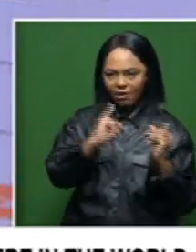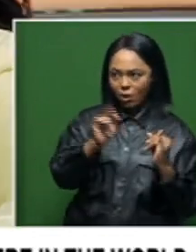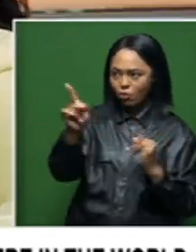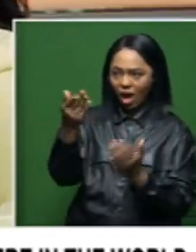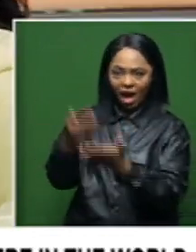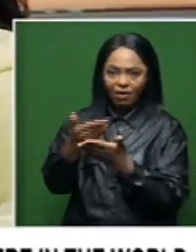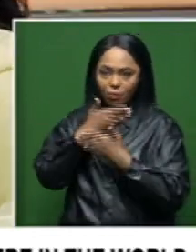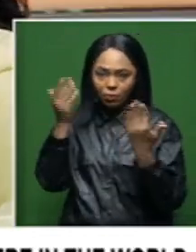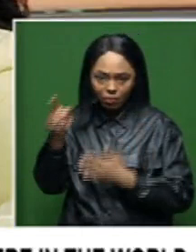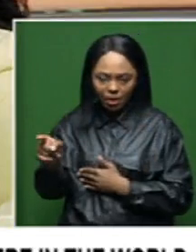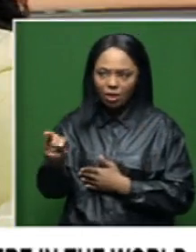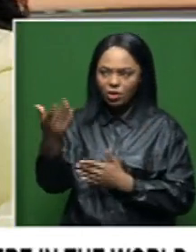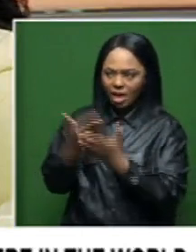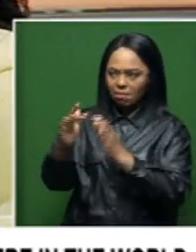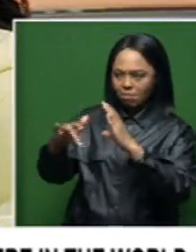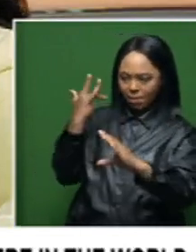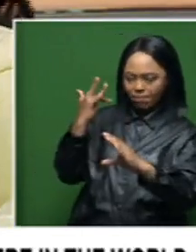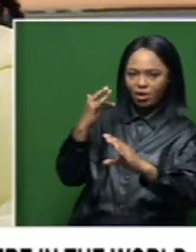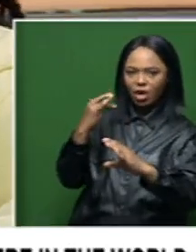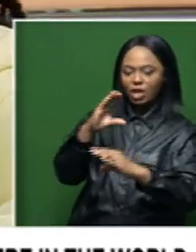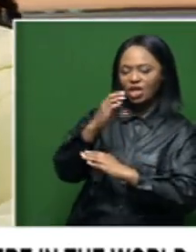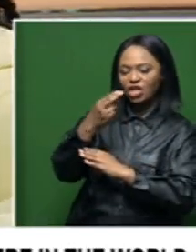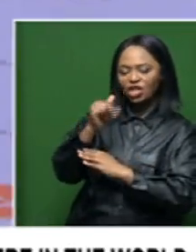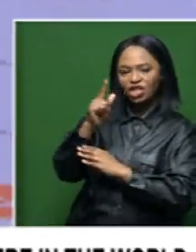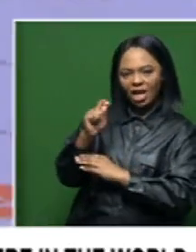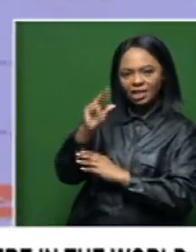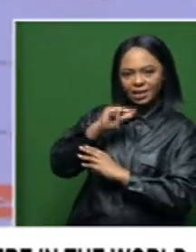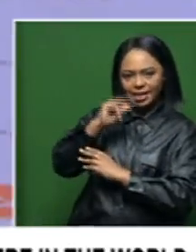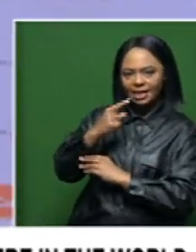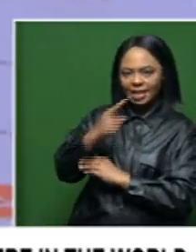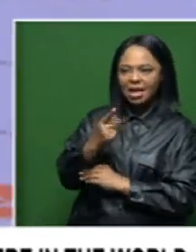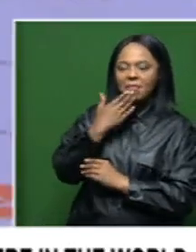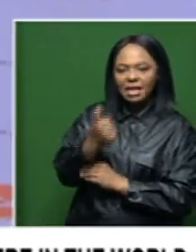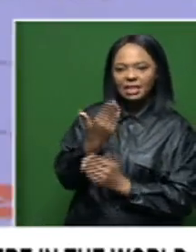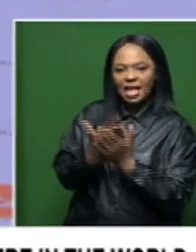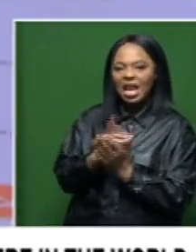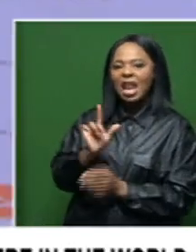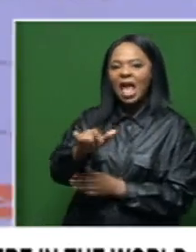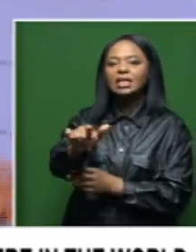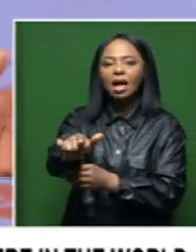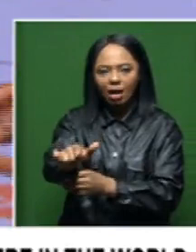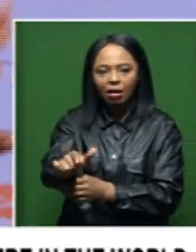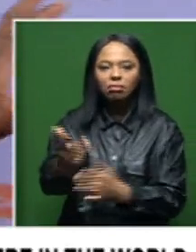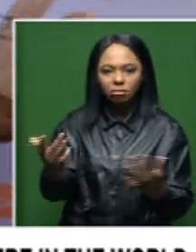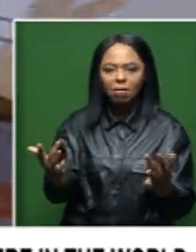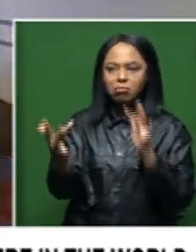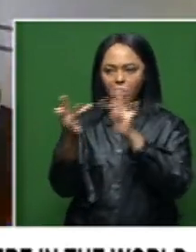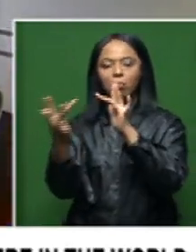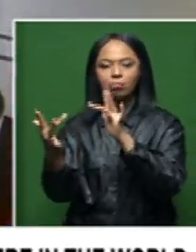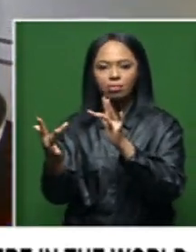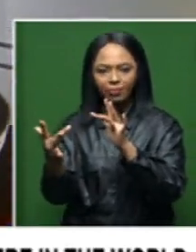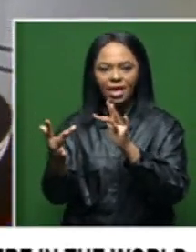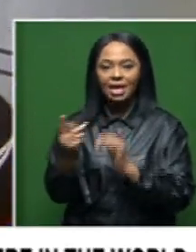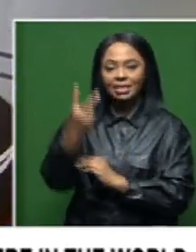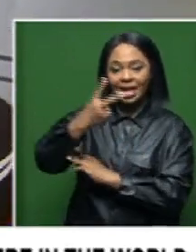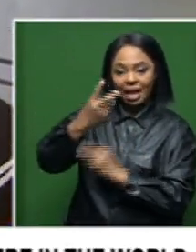available, right? You can just send me a chat on that event to say, can we rather do it a bit later or and so on and so forth. So the second screen that you